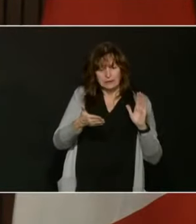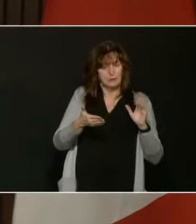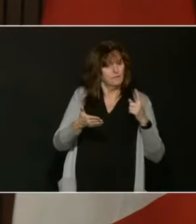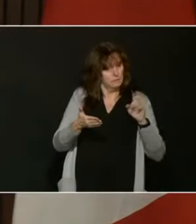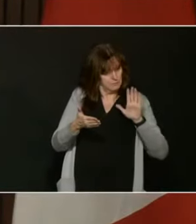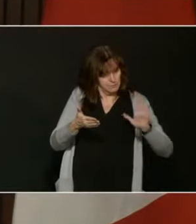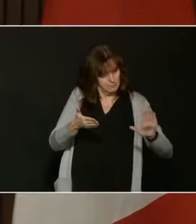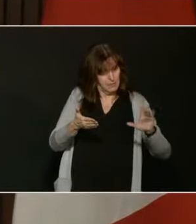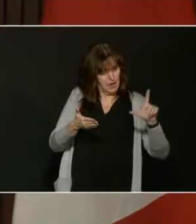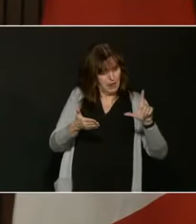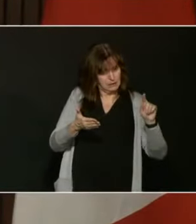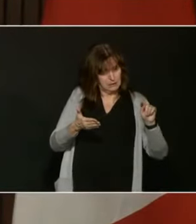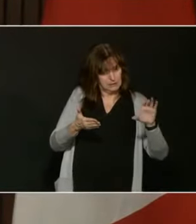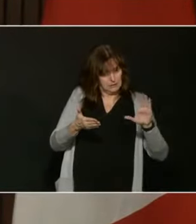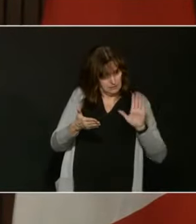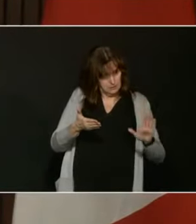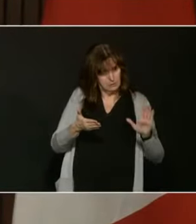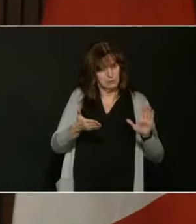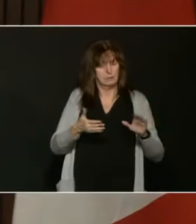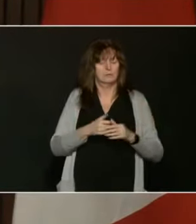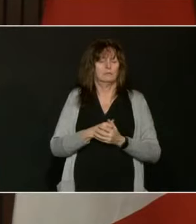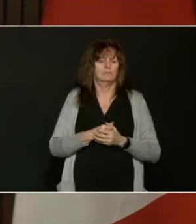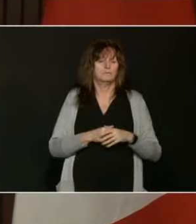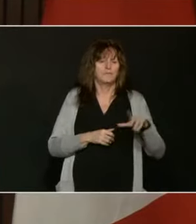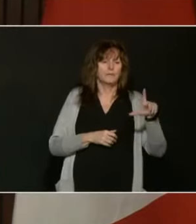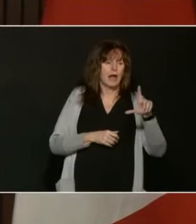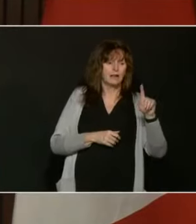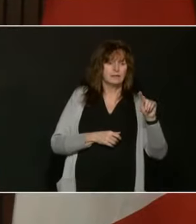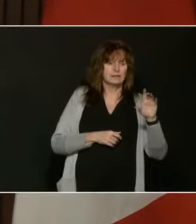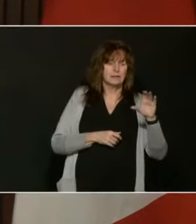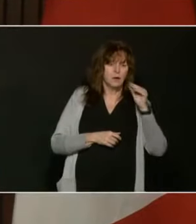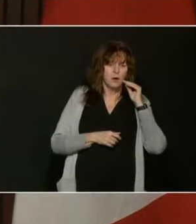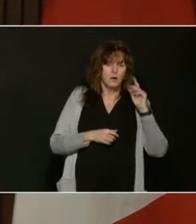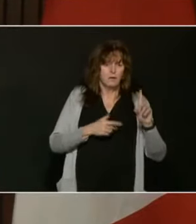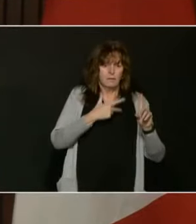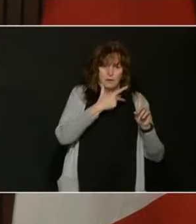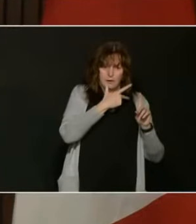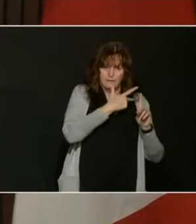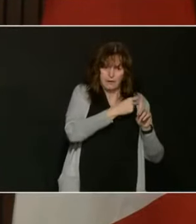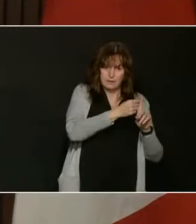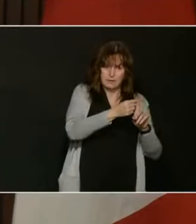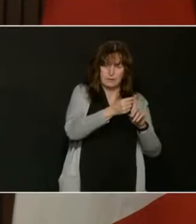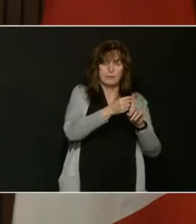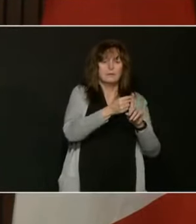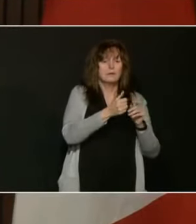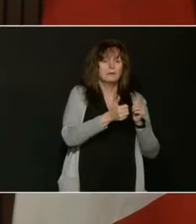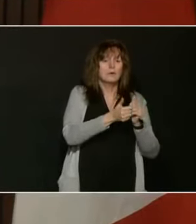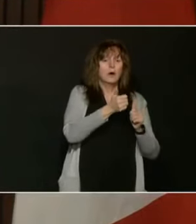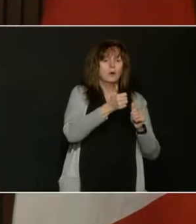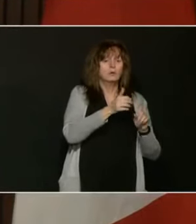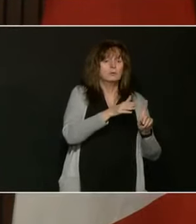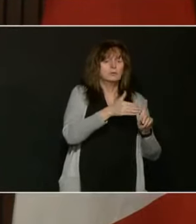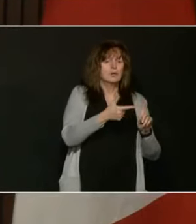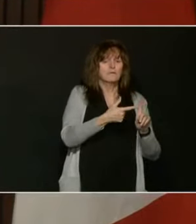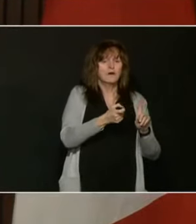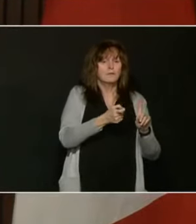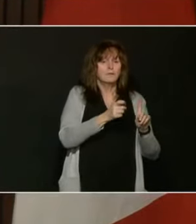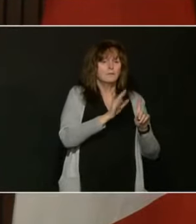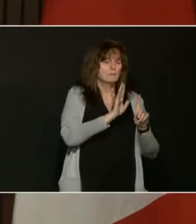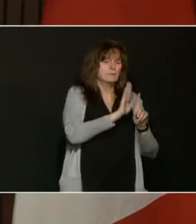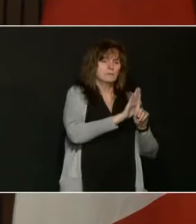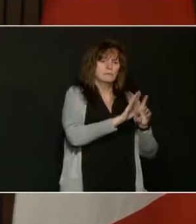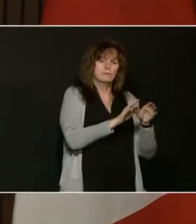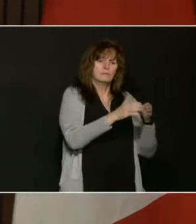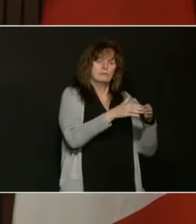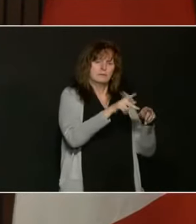Vaccinating the long-term care homes, because a large number of the deaths do come from long-term care homes, will help reduce that likelihood of